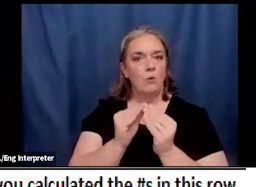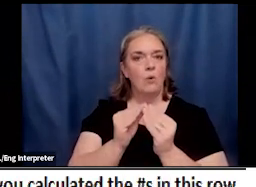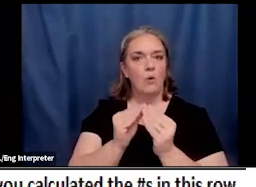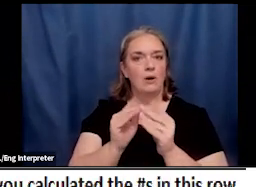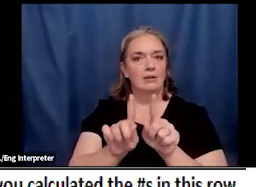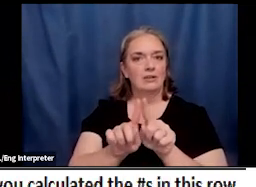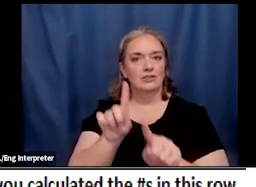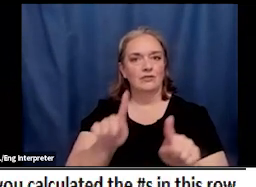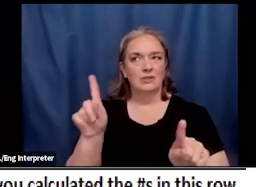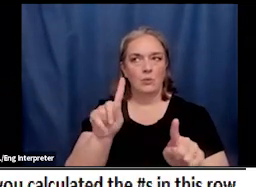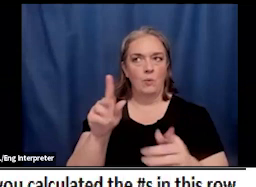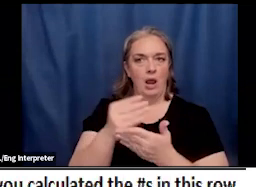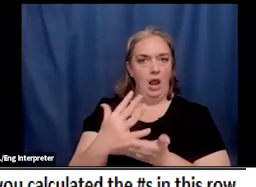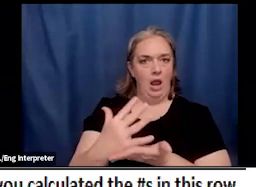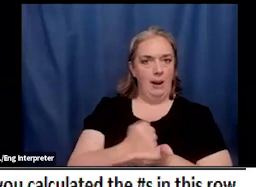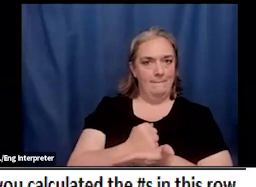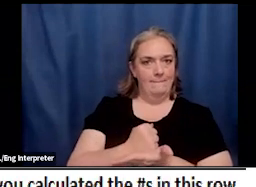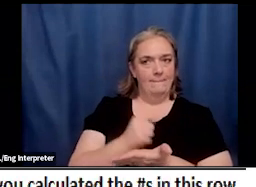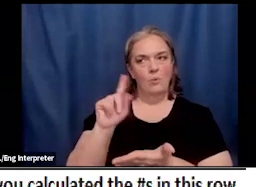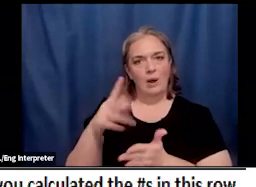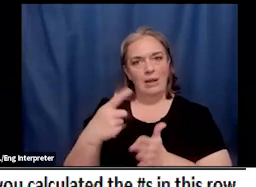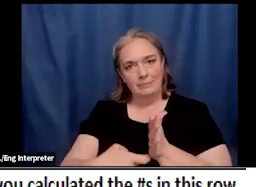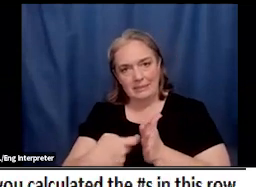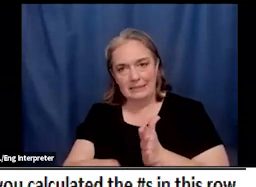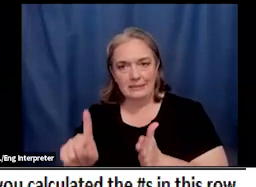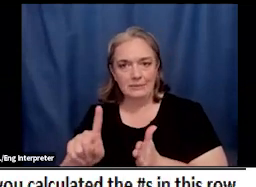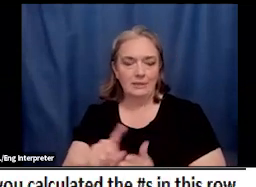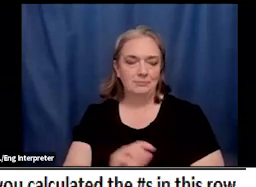where their income is coming from and where their expenses lie.